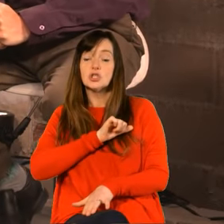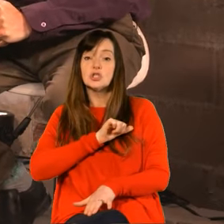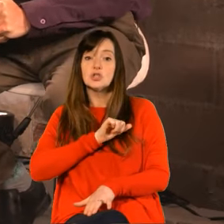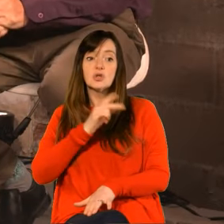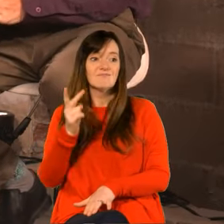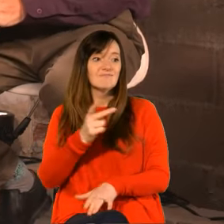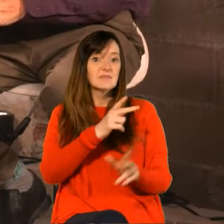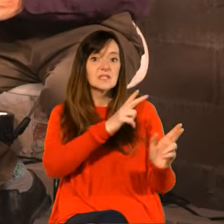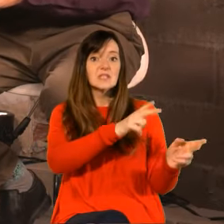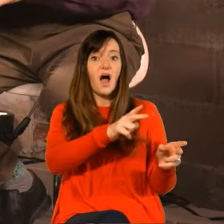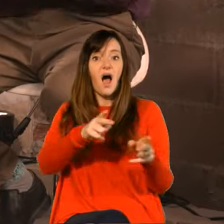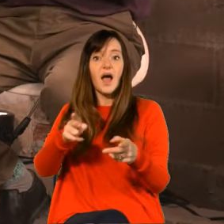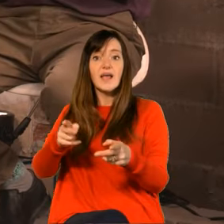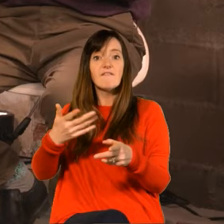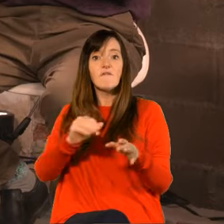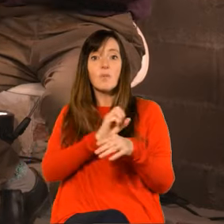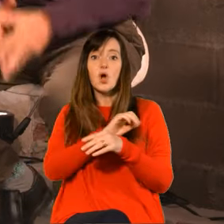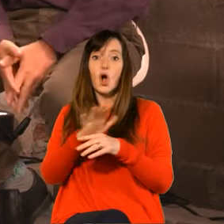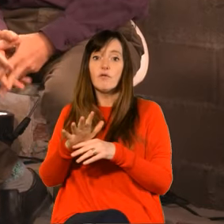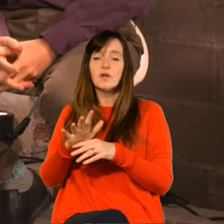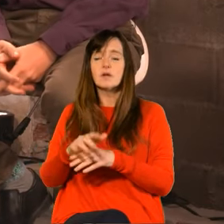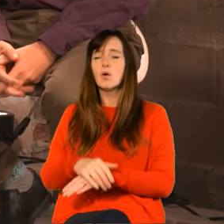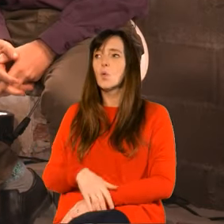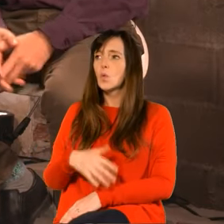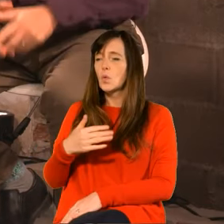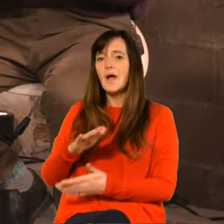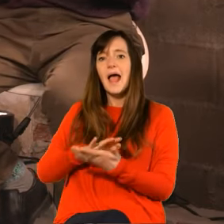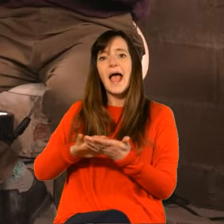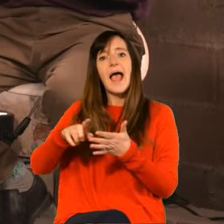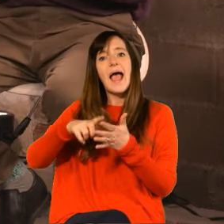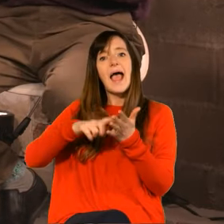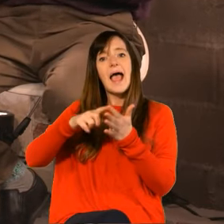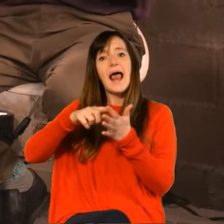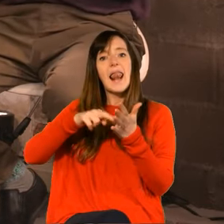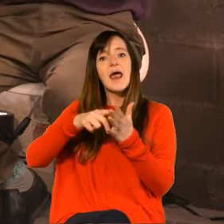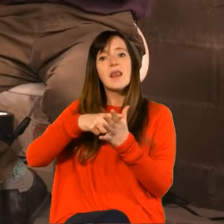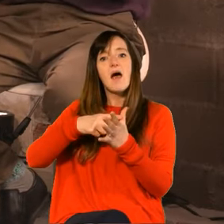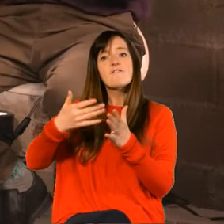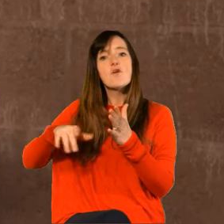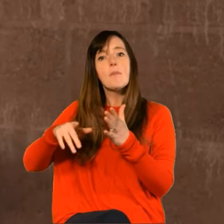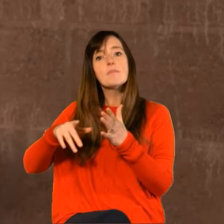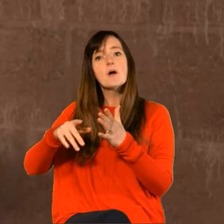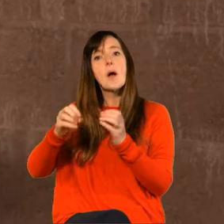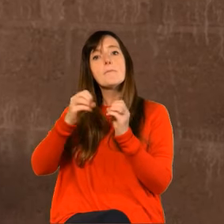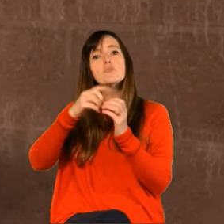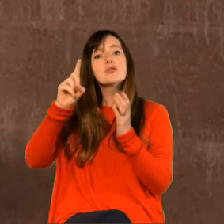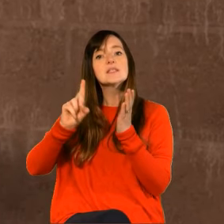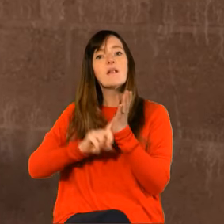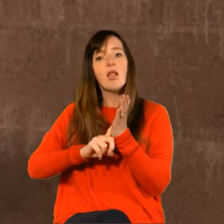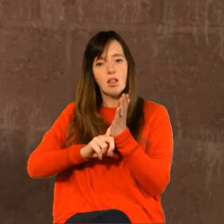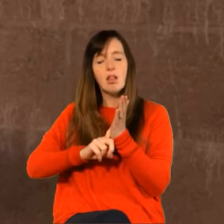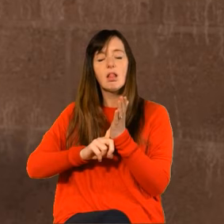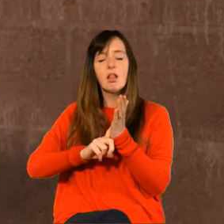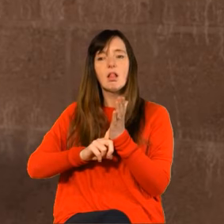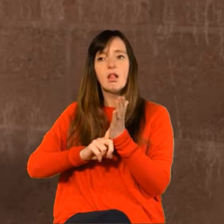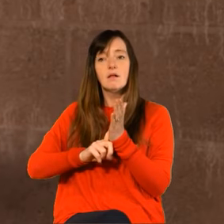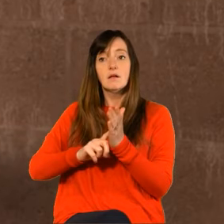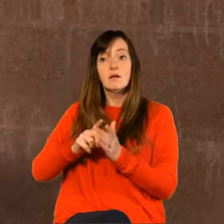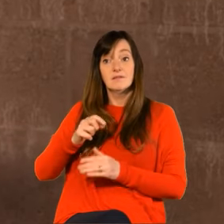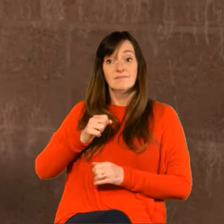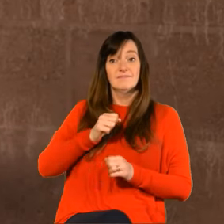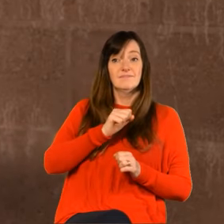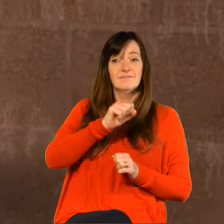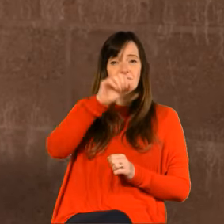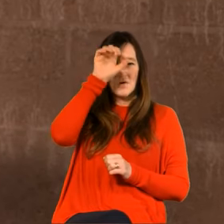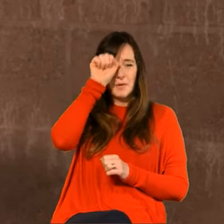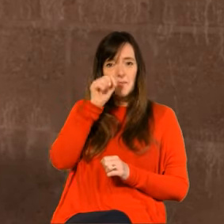Bristol. From Bristol. So, absolutely brilliant question, Helena. Thank you for that. And I mentioned in my talk one resource, which is John